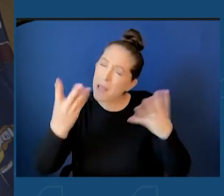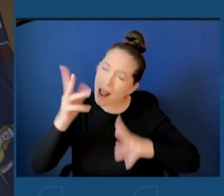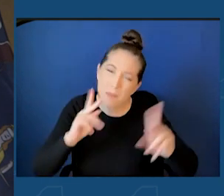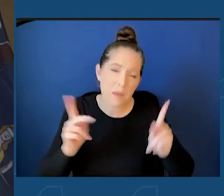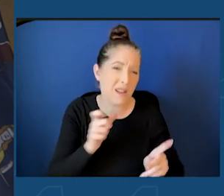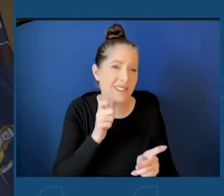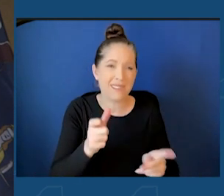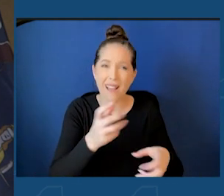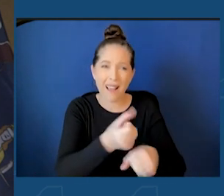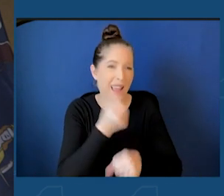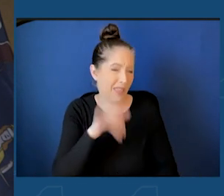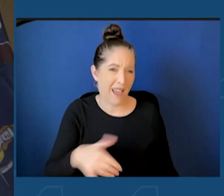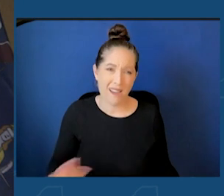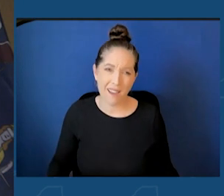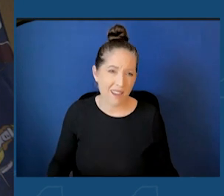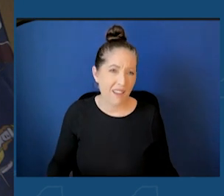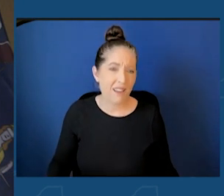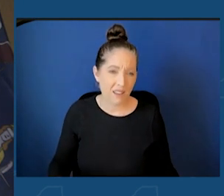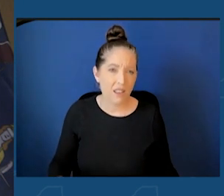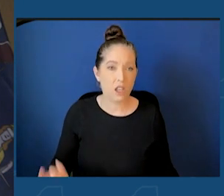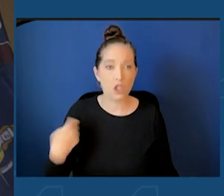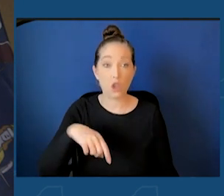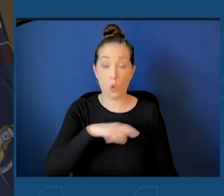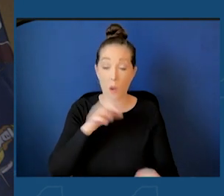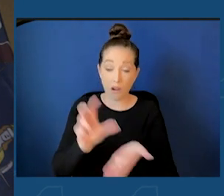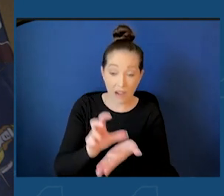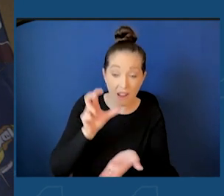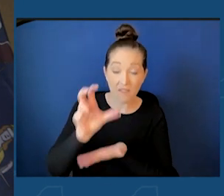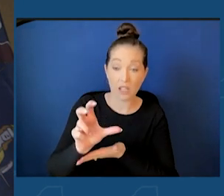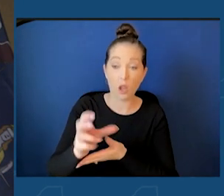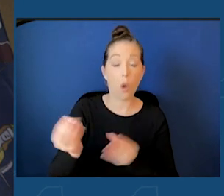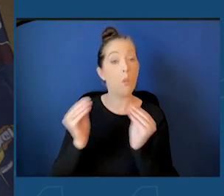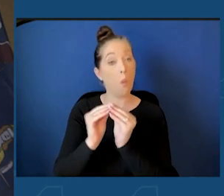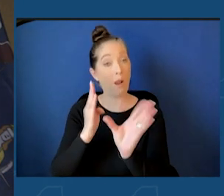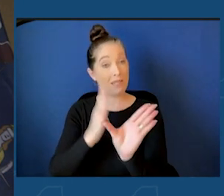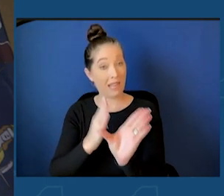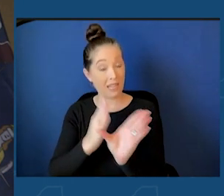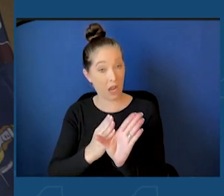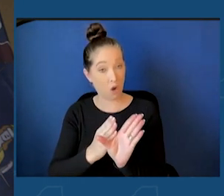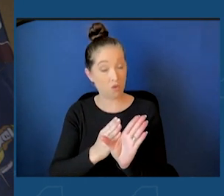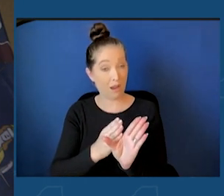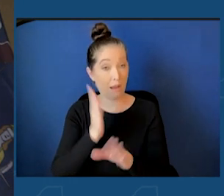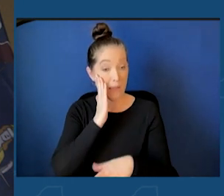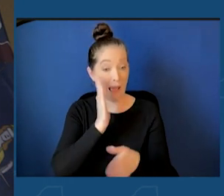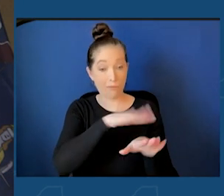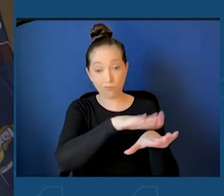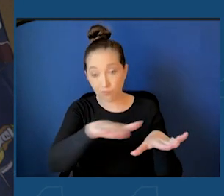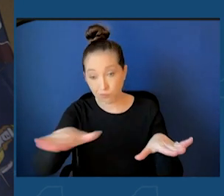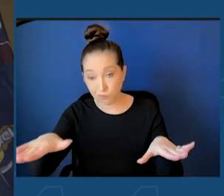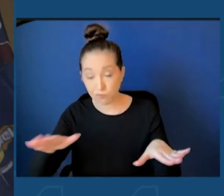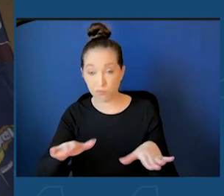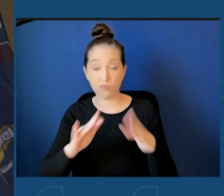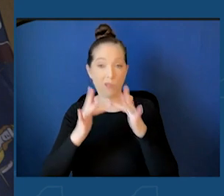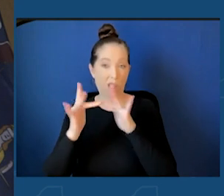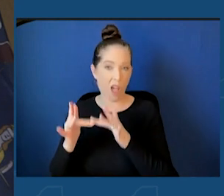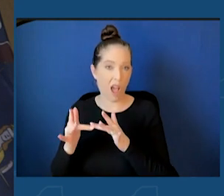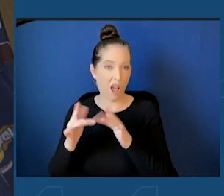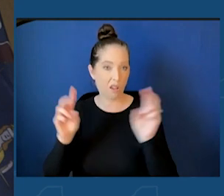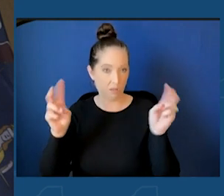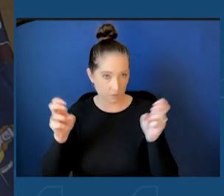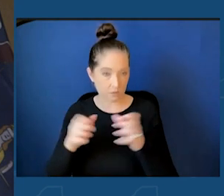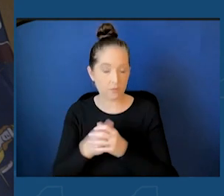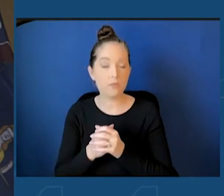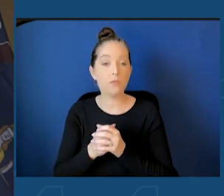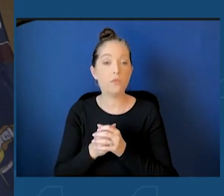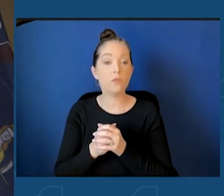so we're investing in, yes, bringing more psychiatric beds online because during the pandemic, so many of those beds